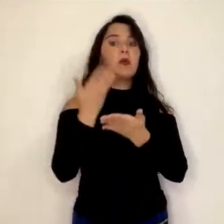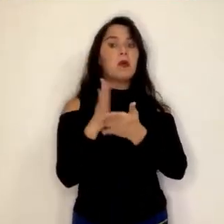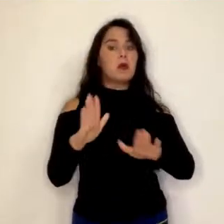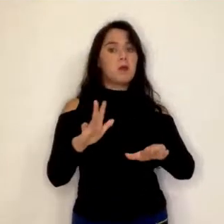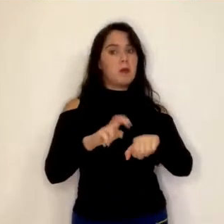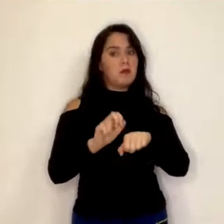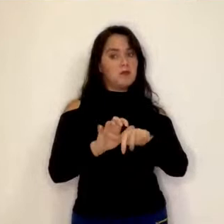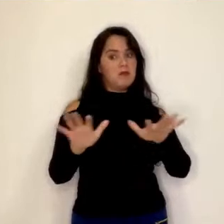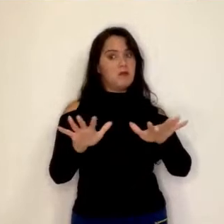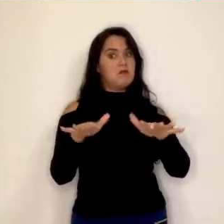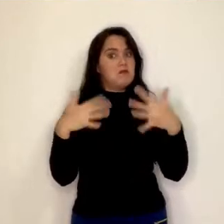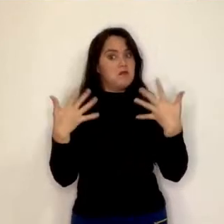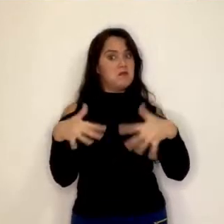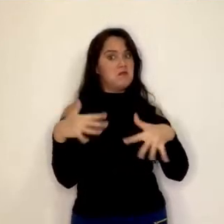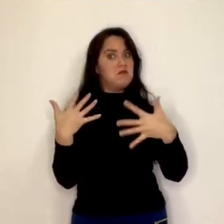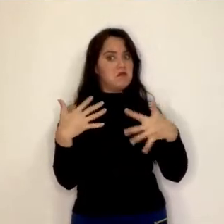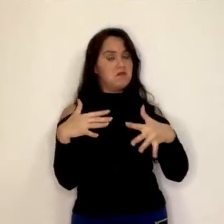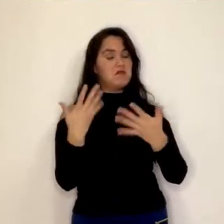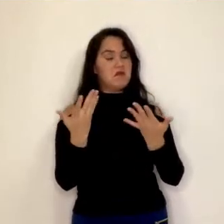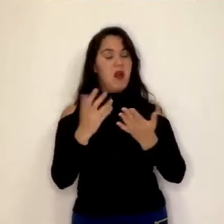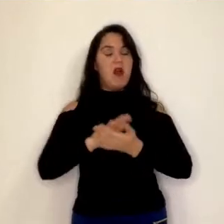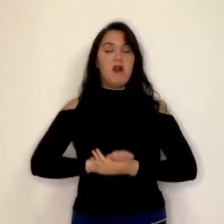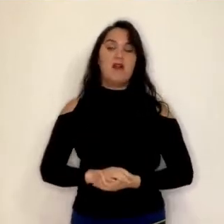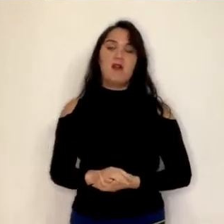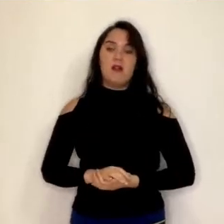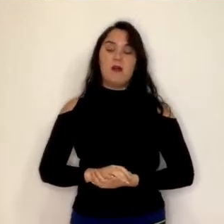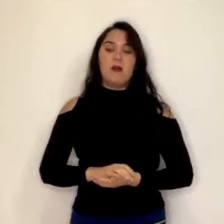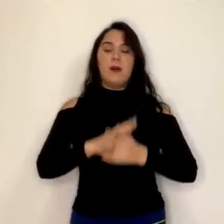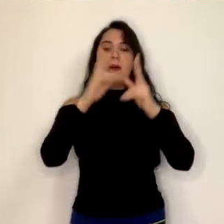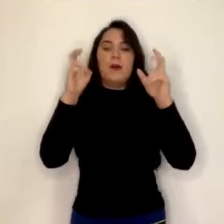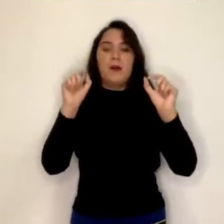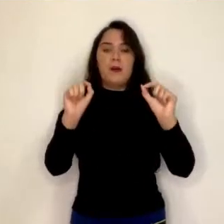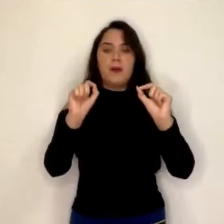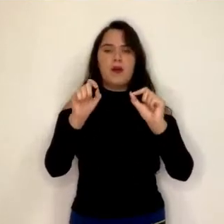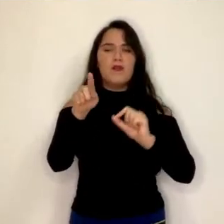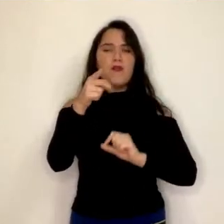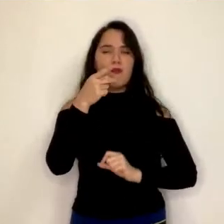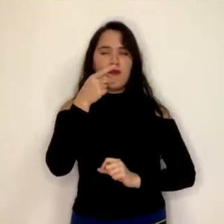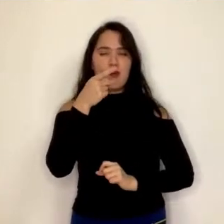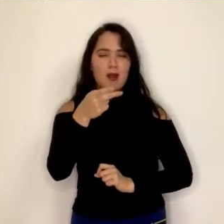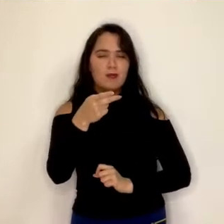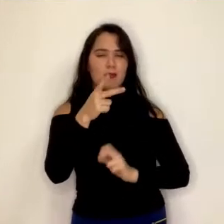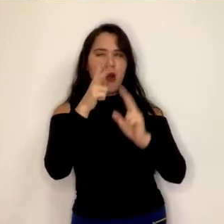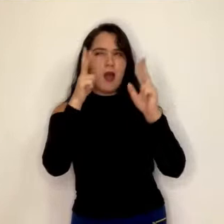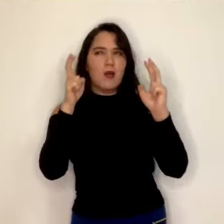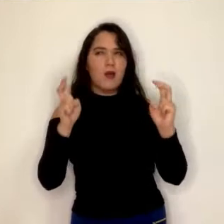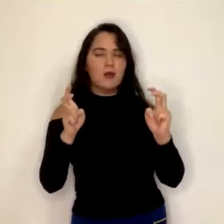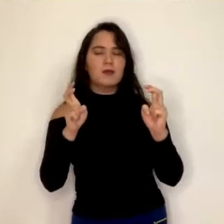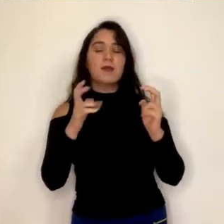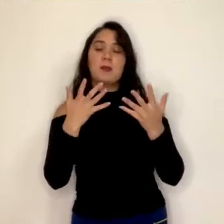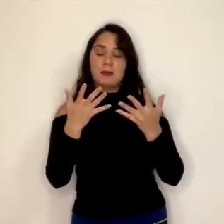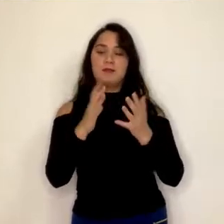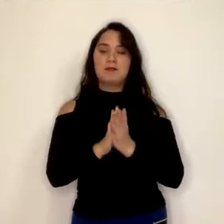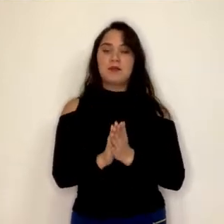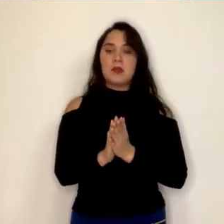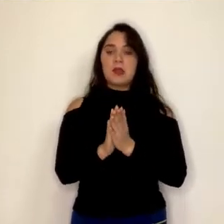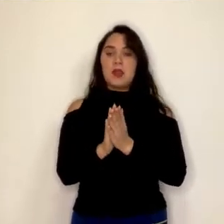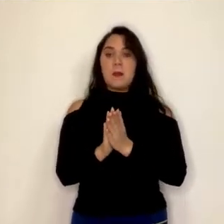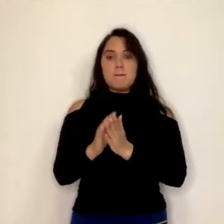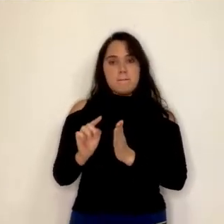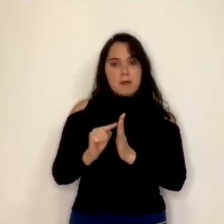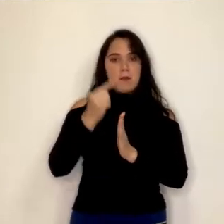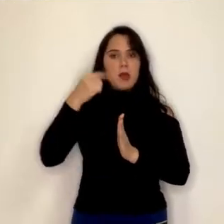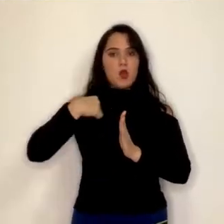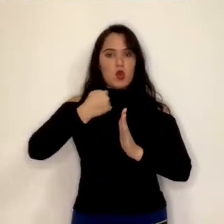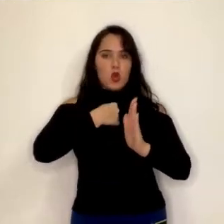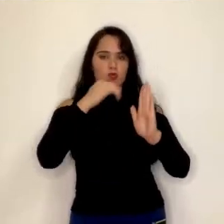what it means in terms of a post-pandemic scenario. But this issue that you have mentioned, first of